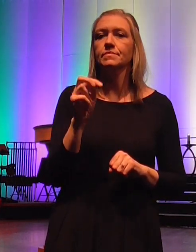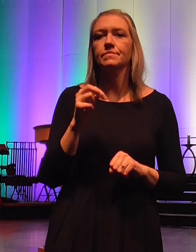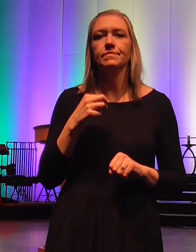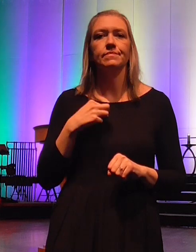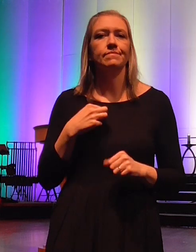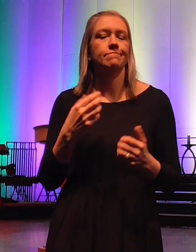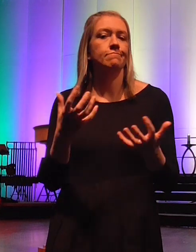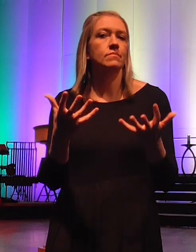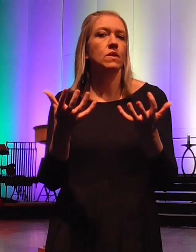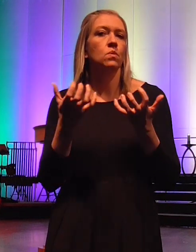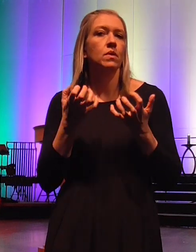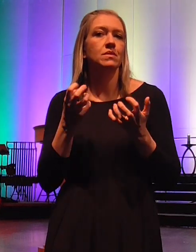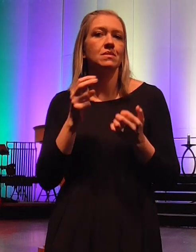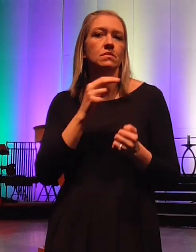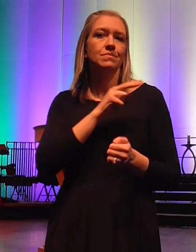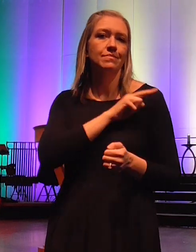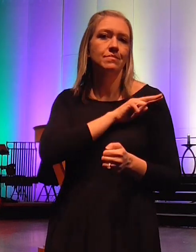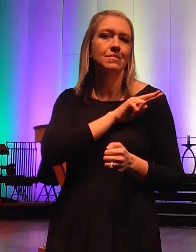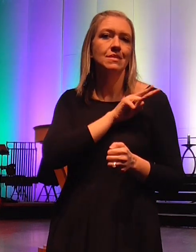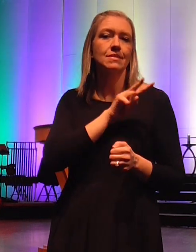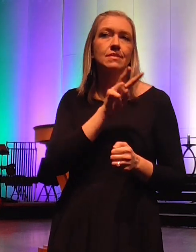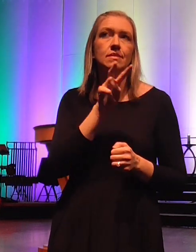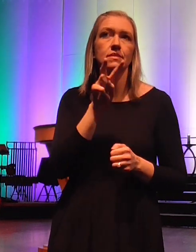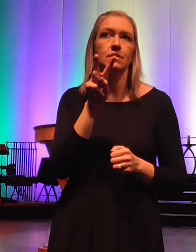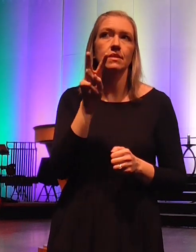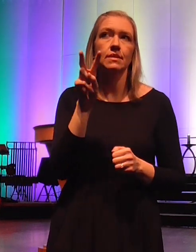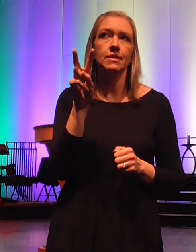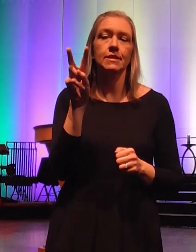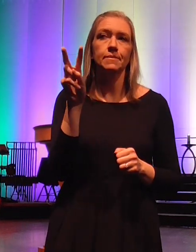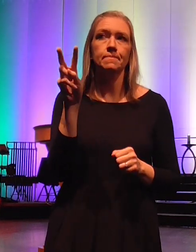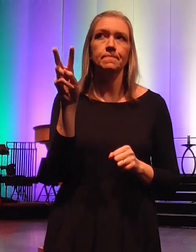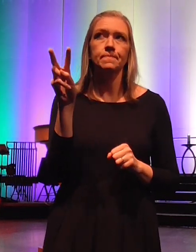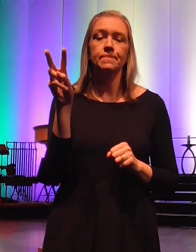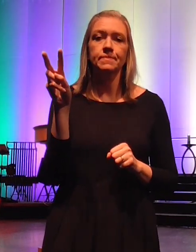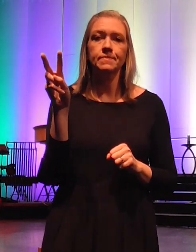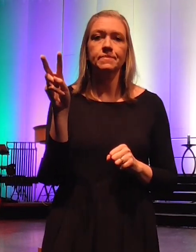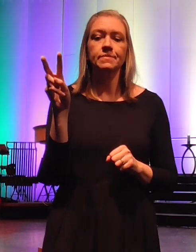I want to see you.